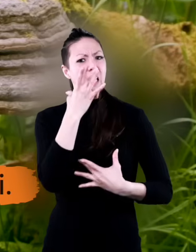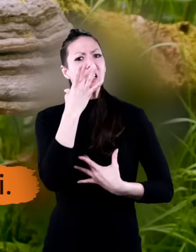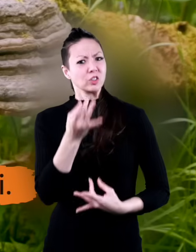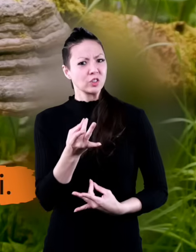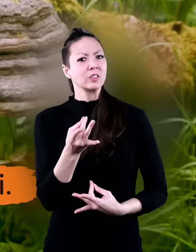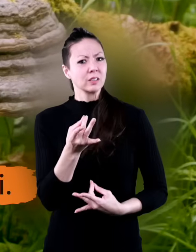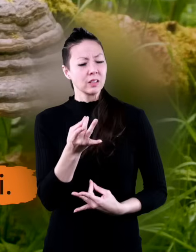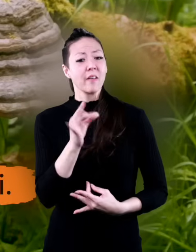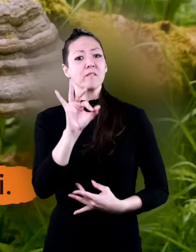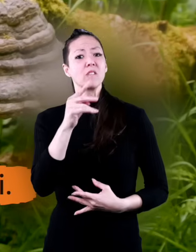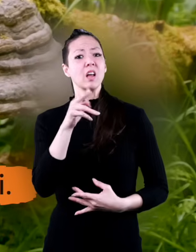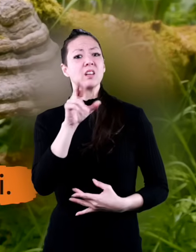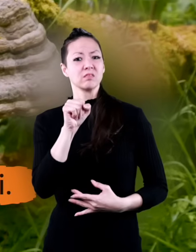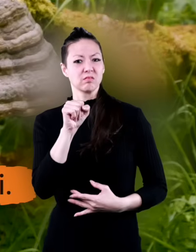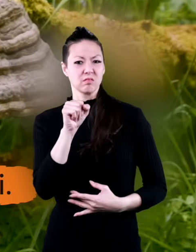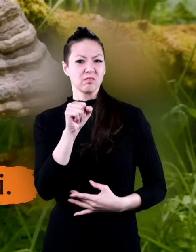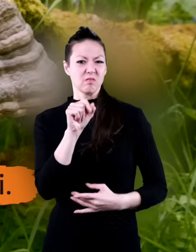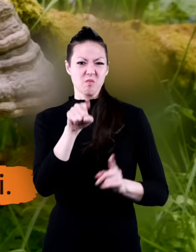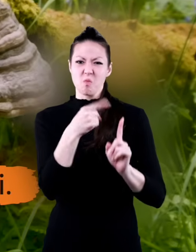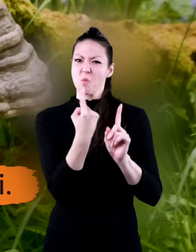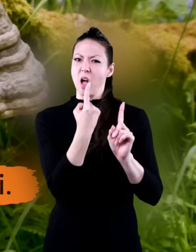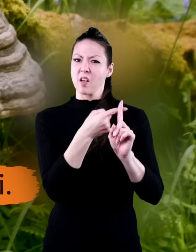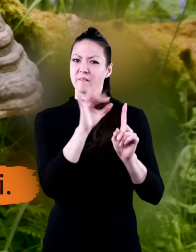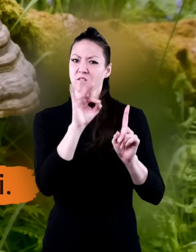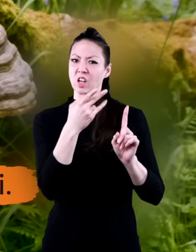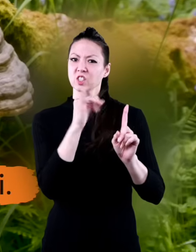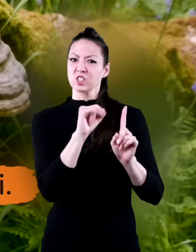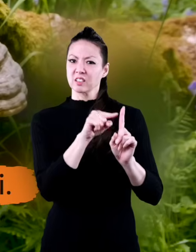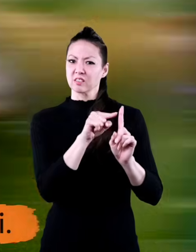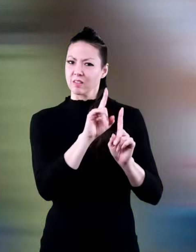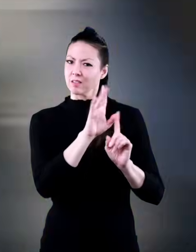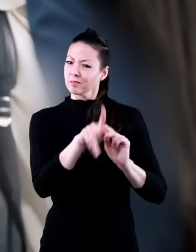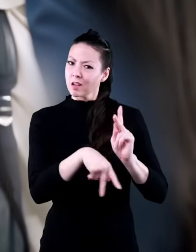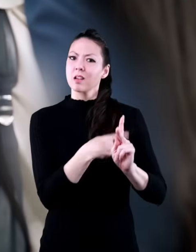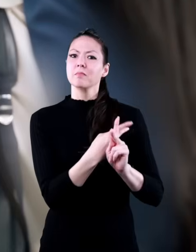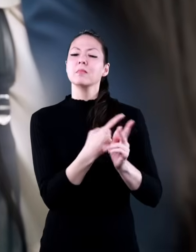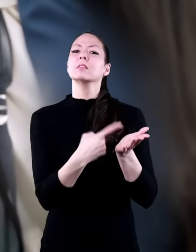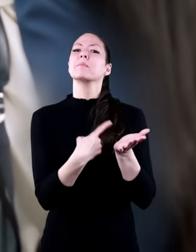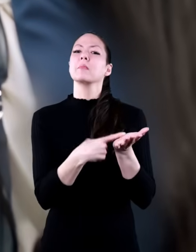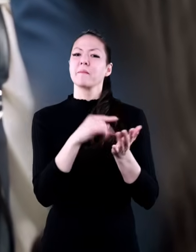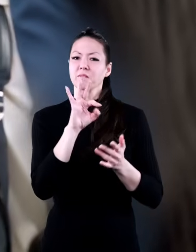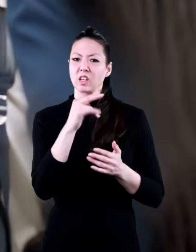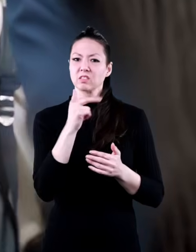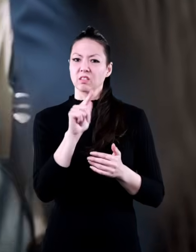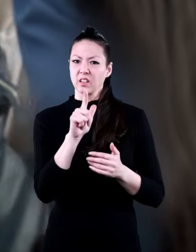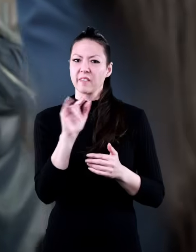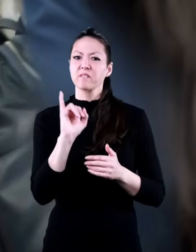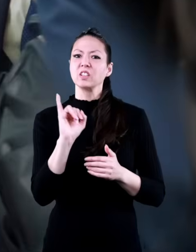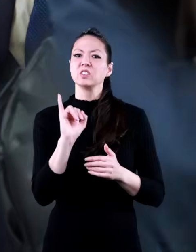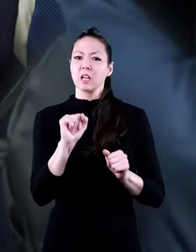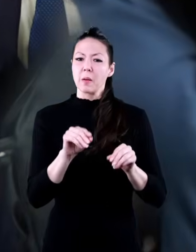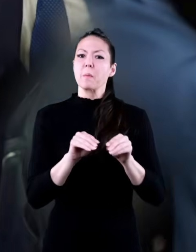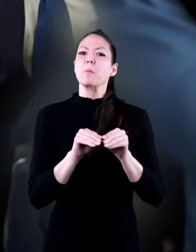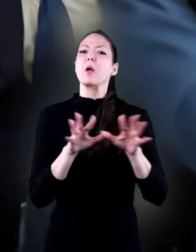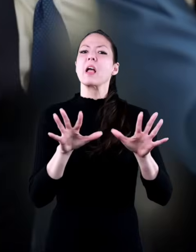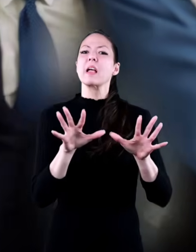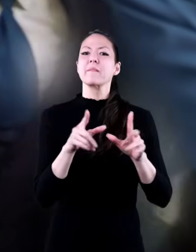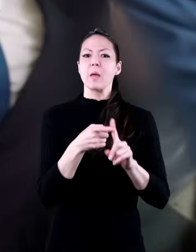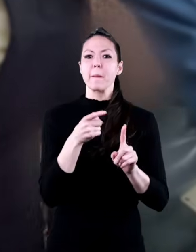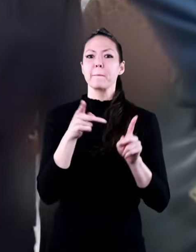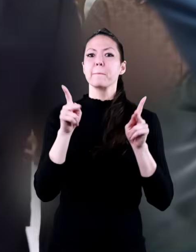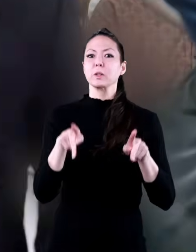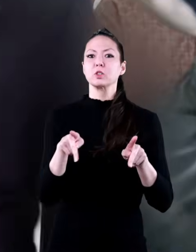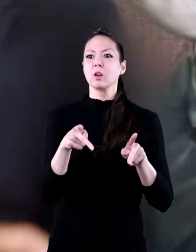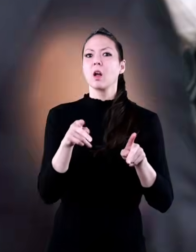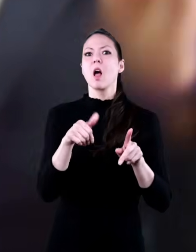interesting fact a fungus is one single fungi sometimes fungal infections can spread